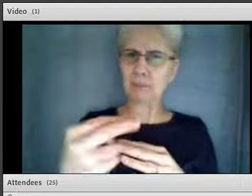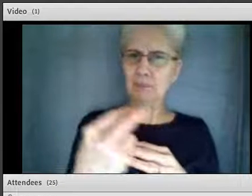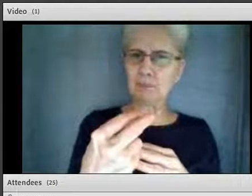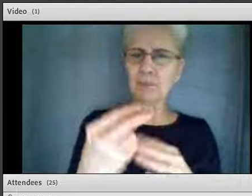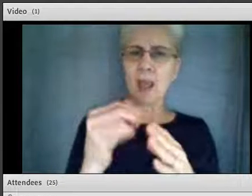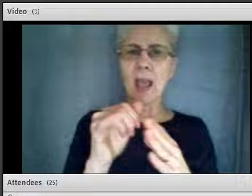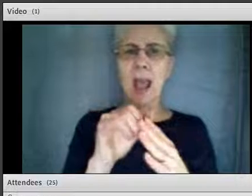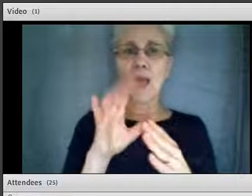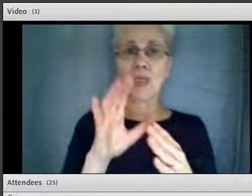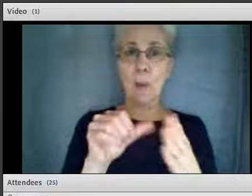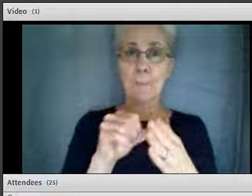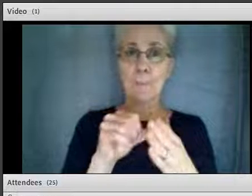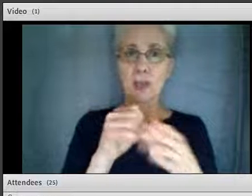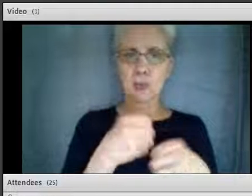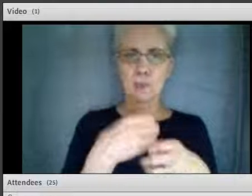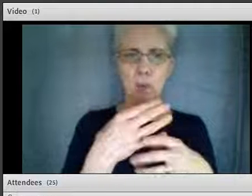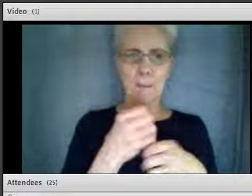sense to your users.